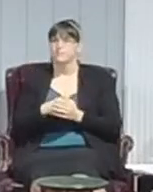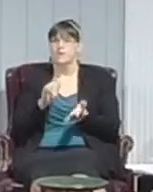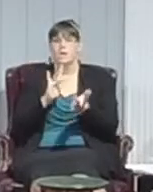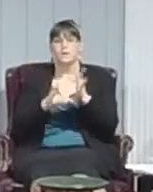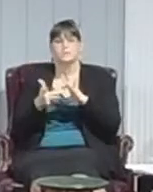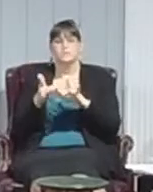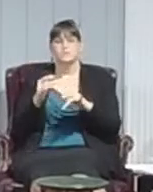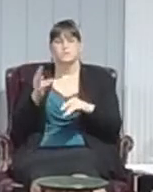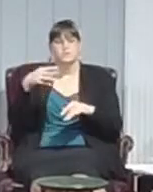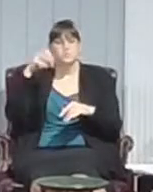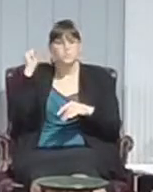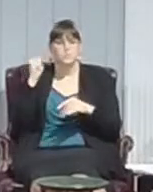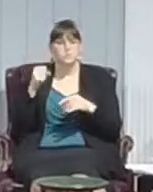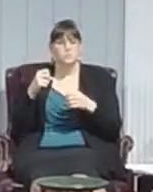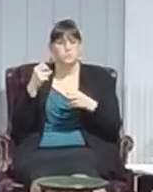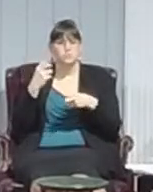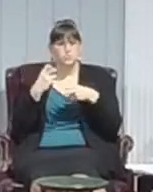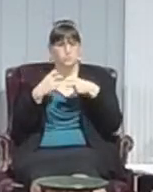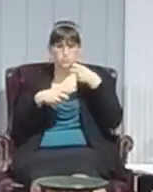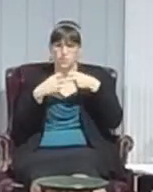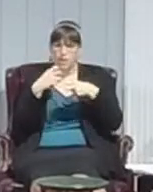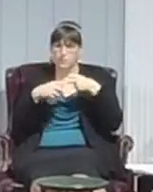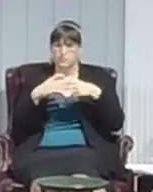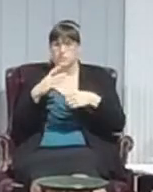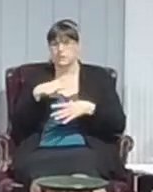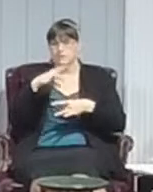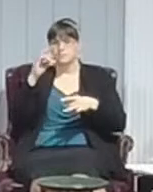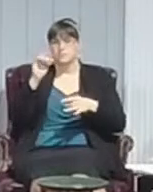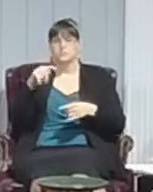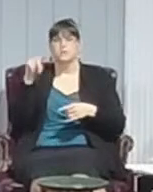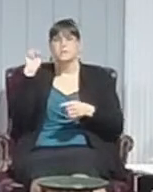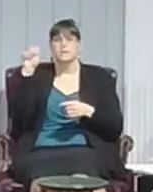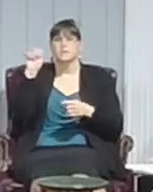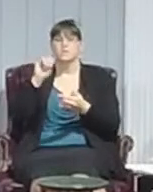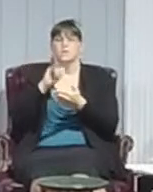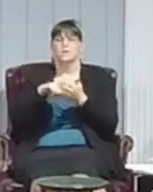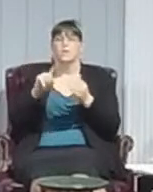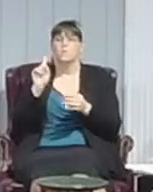Jesus was troubled in his spirit when he testified that one of the